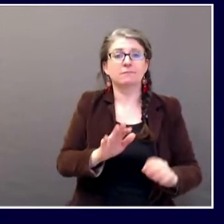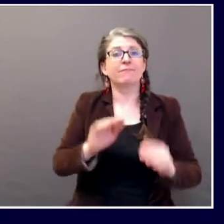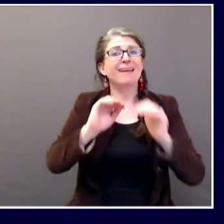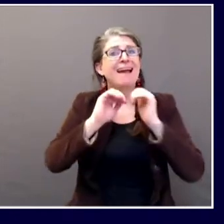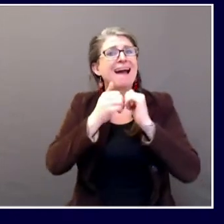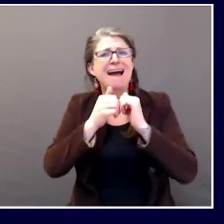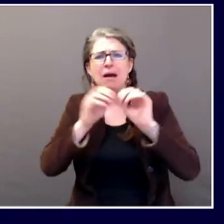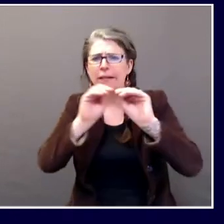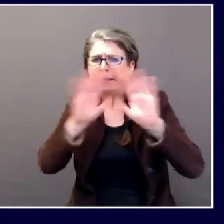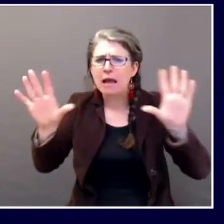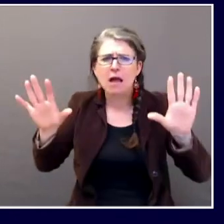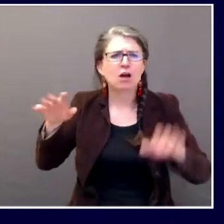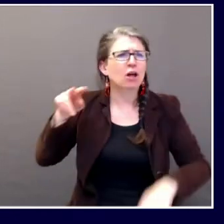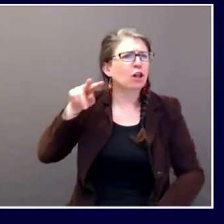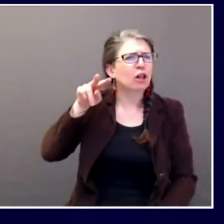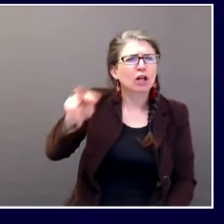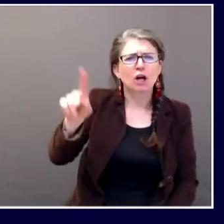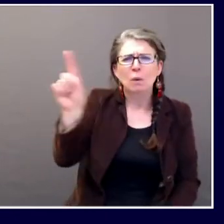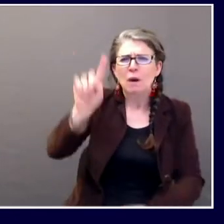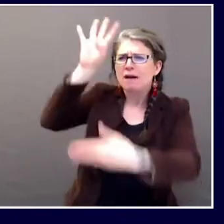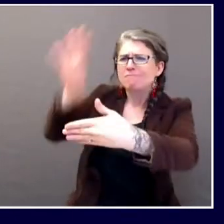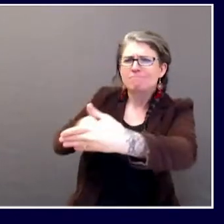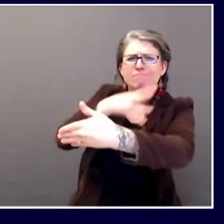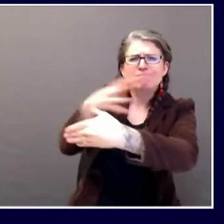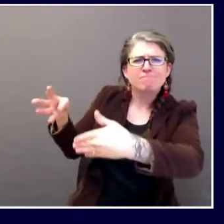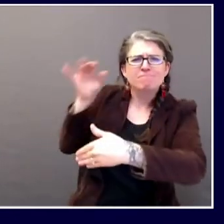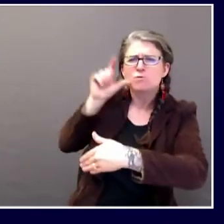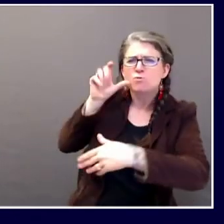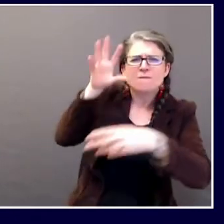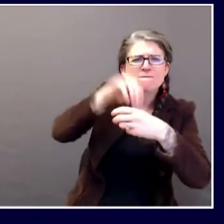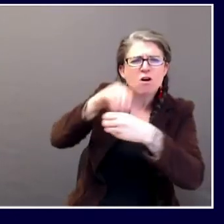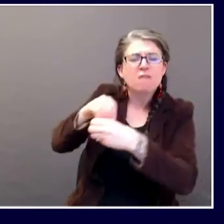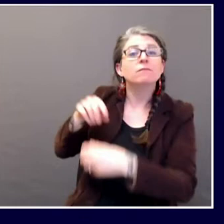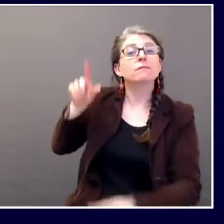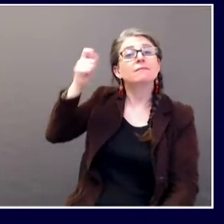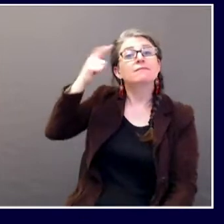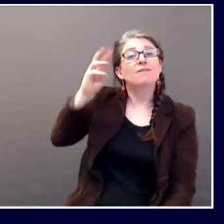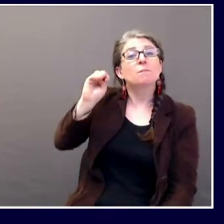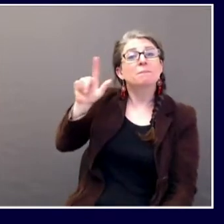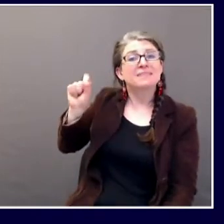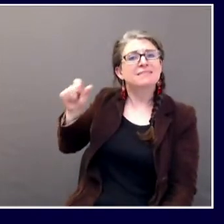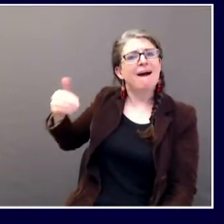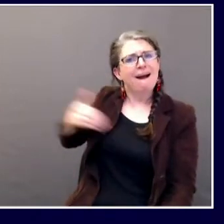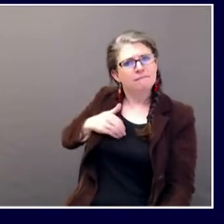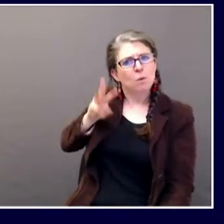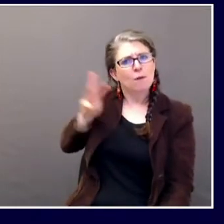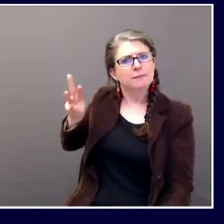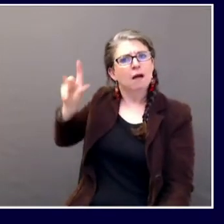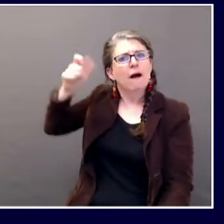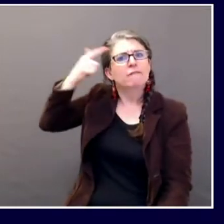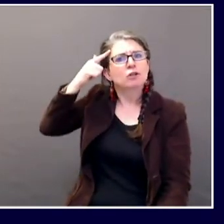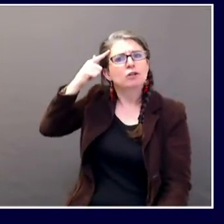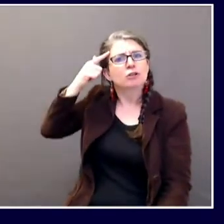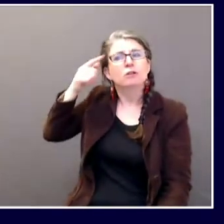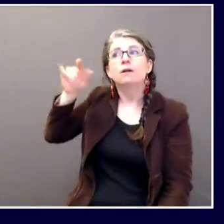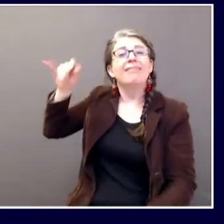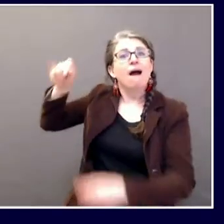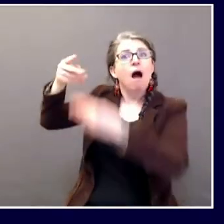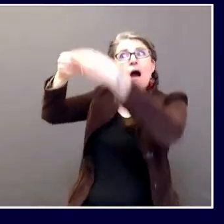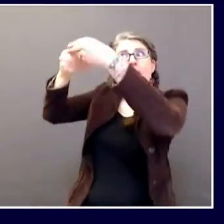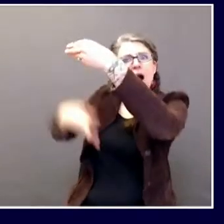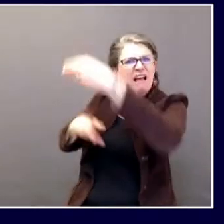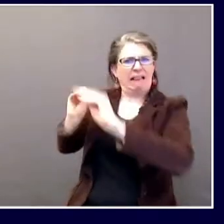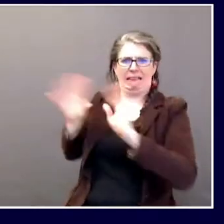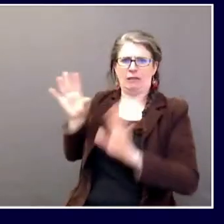vaccination. And on that website, you'll see that for phase 1A, where we focused on healthcare providers and first